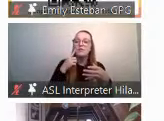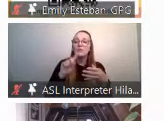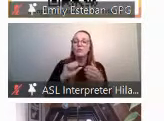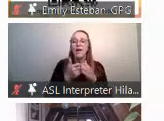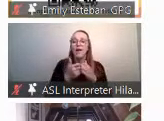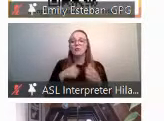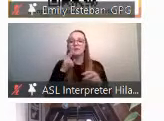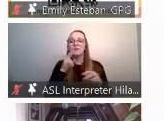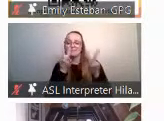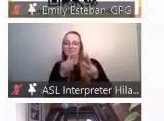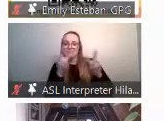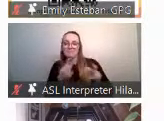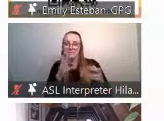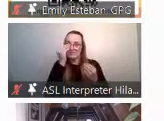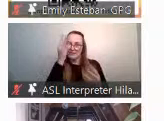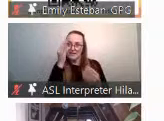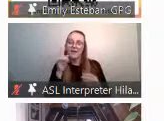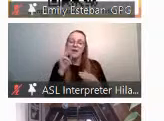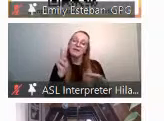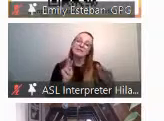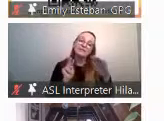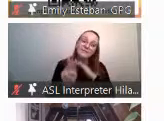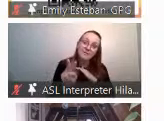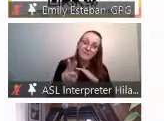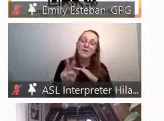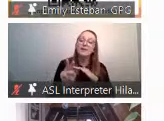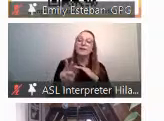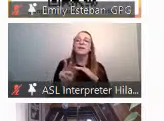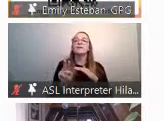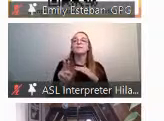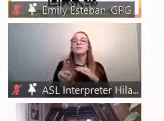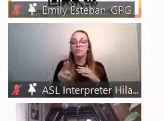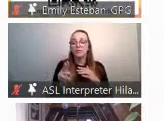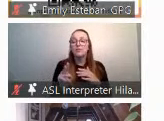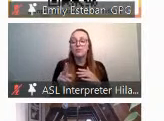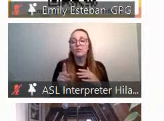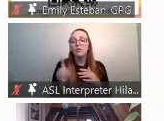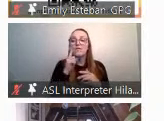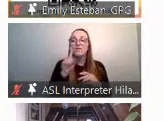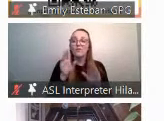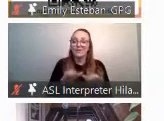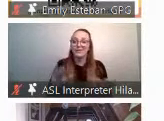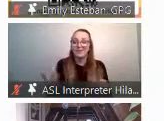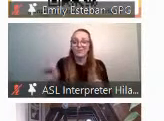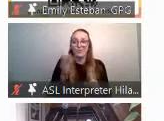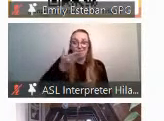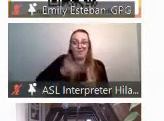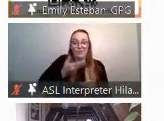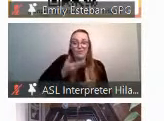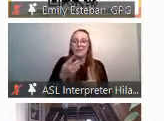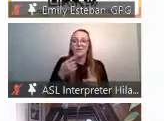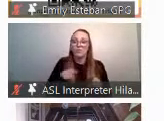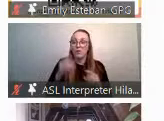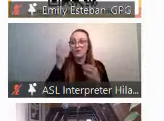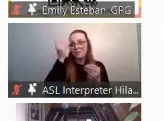and anticipating where children will be as we think about building out capacity.